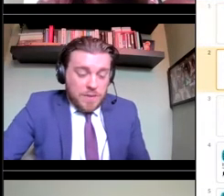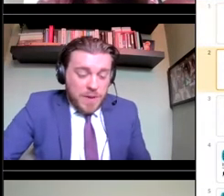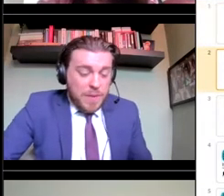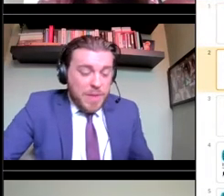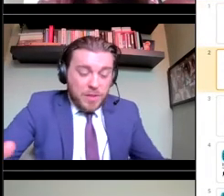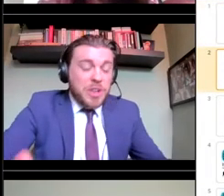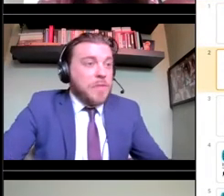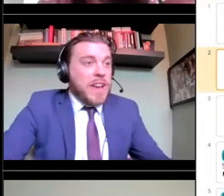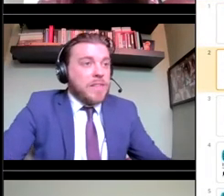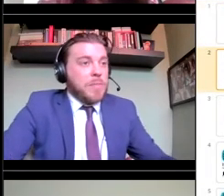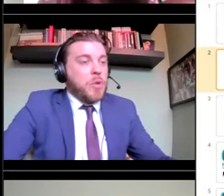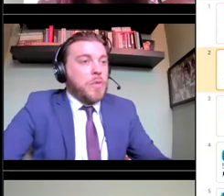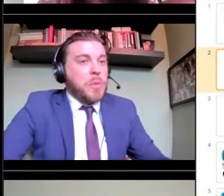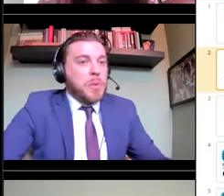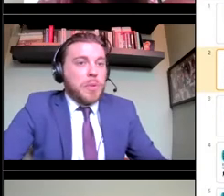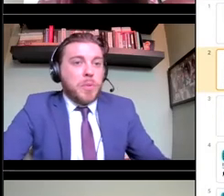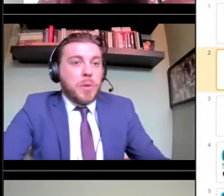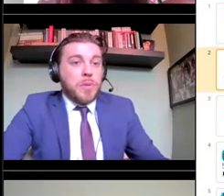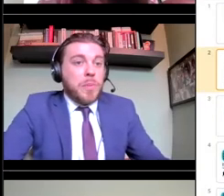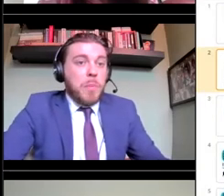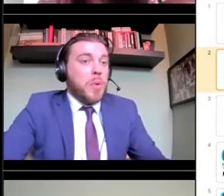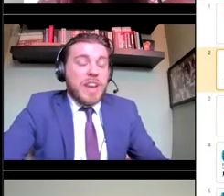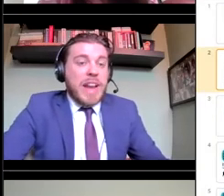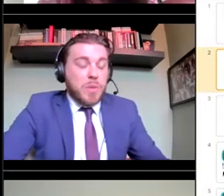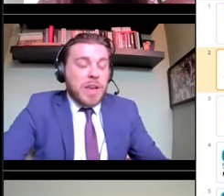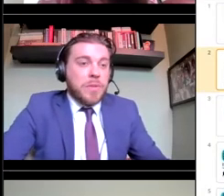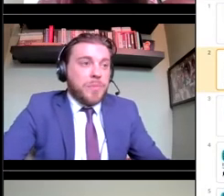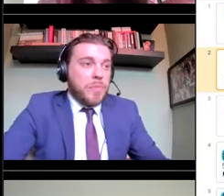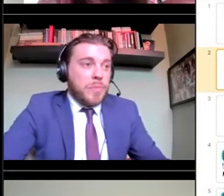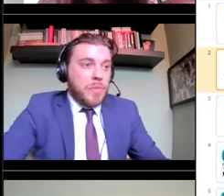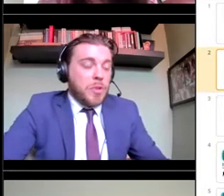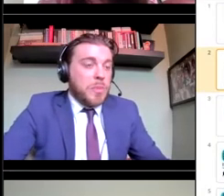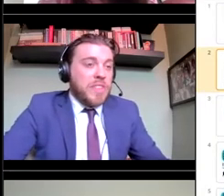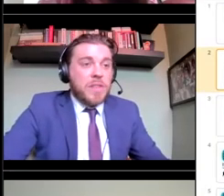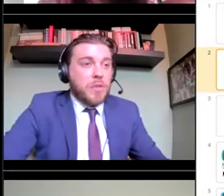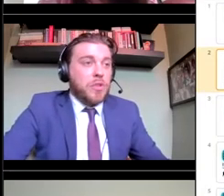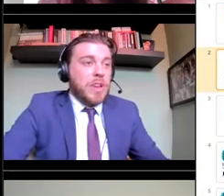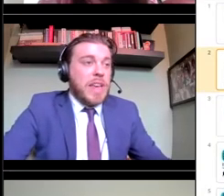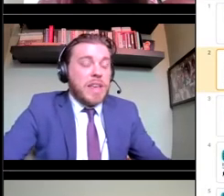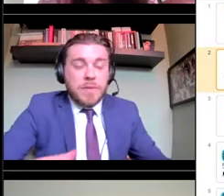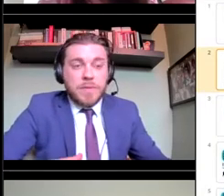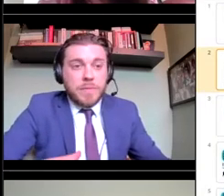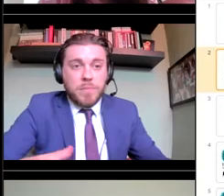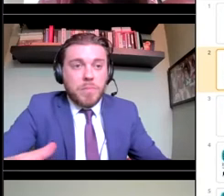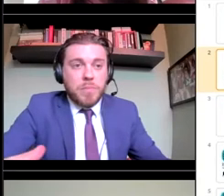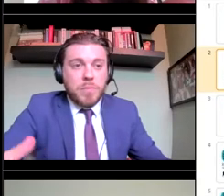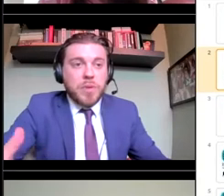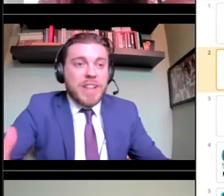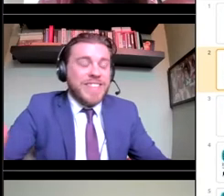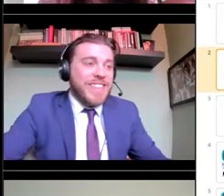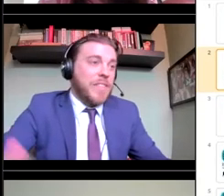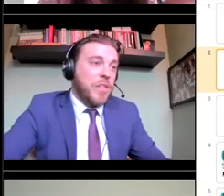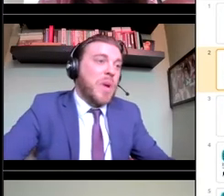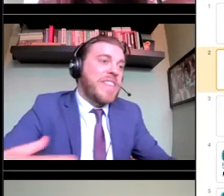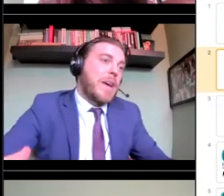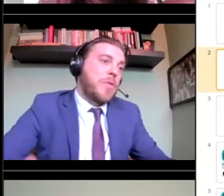It found that exclusion affects the most vulnerable pupils more than anyone else. Some of the stats on the screen here kind of put that to the